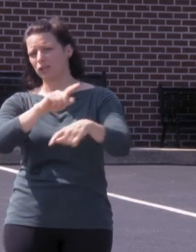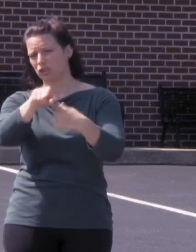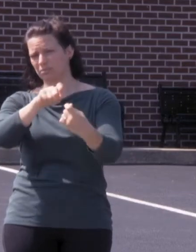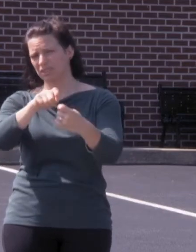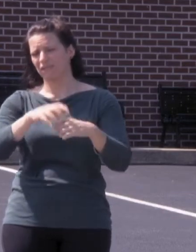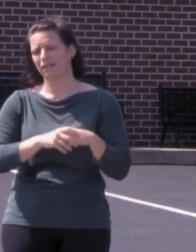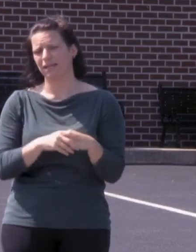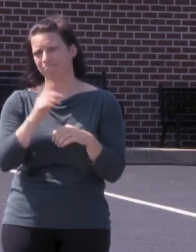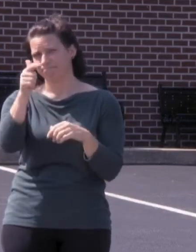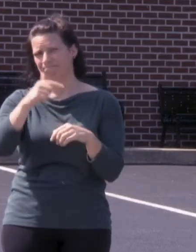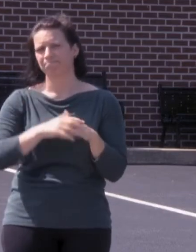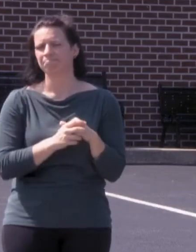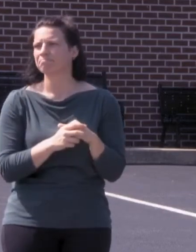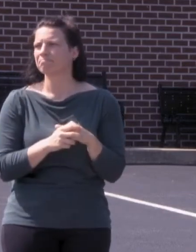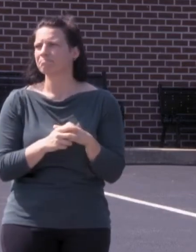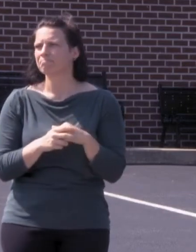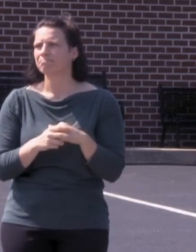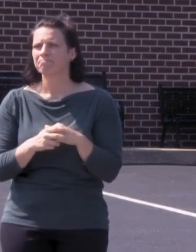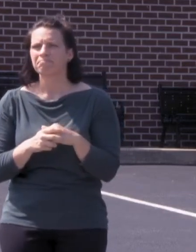us. Thank you.